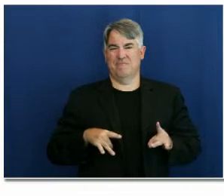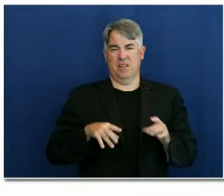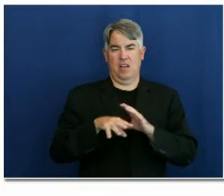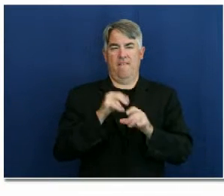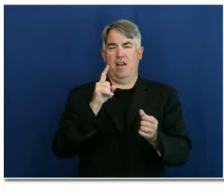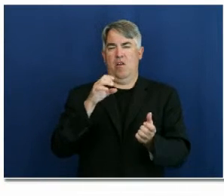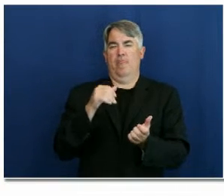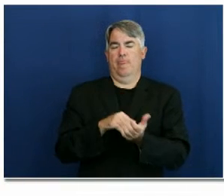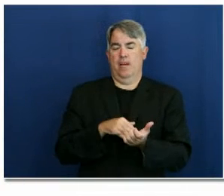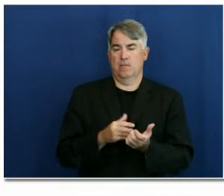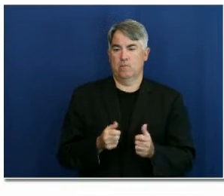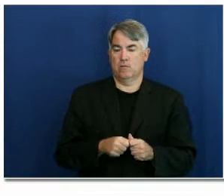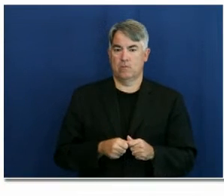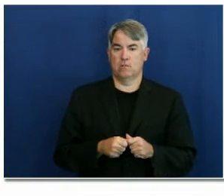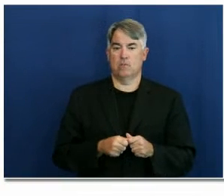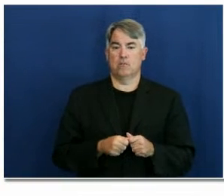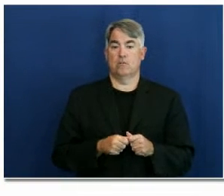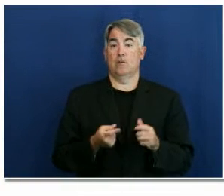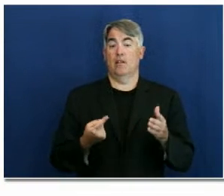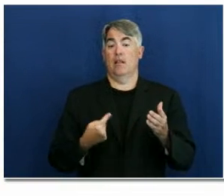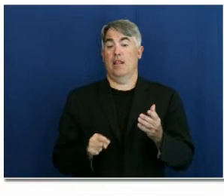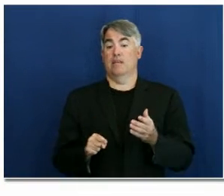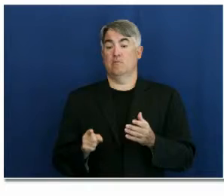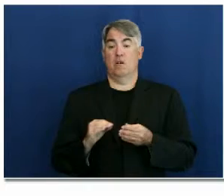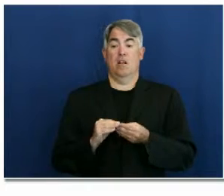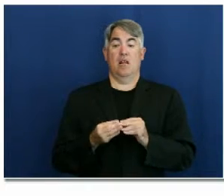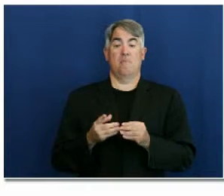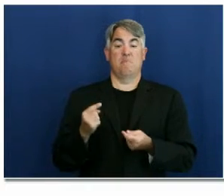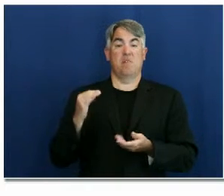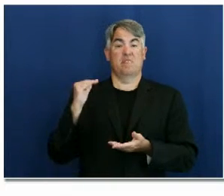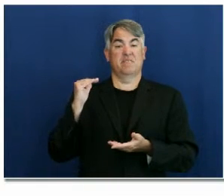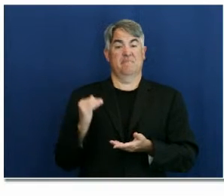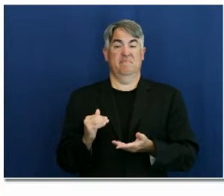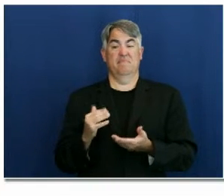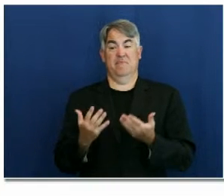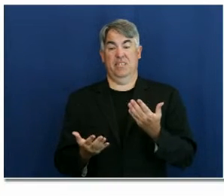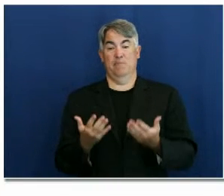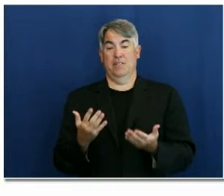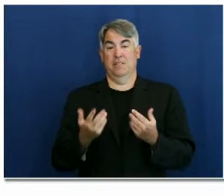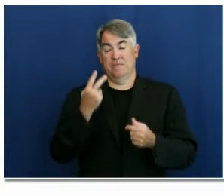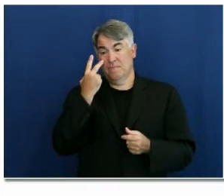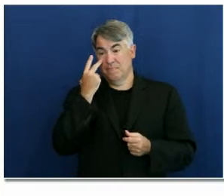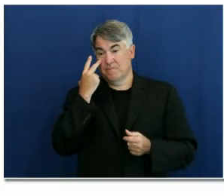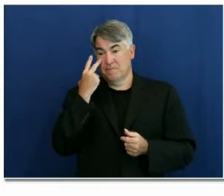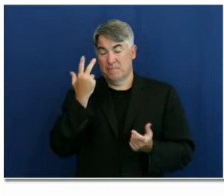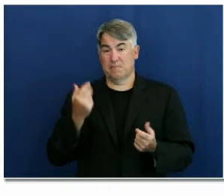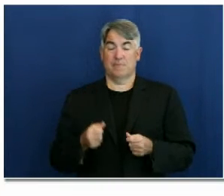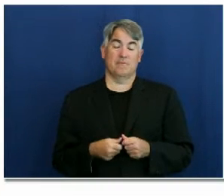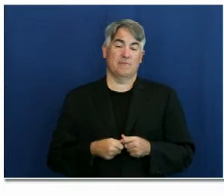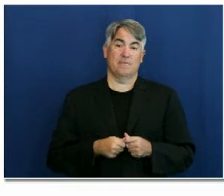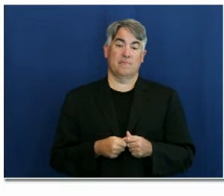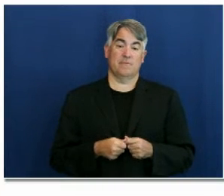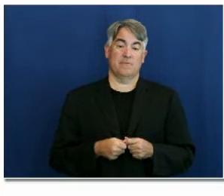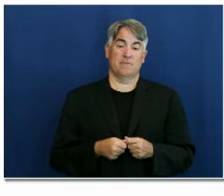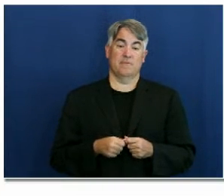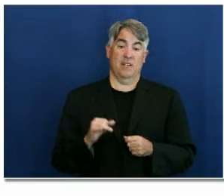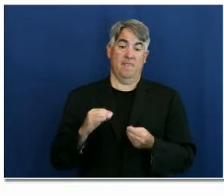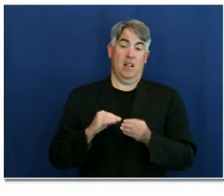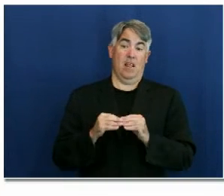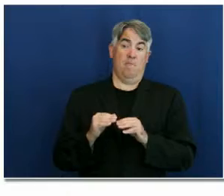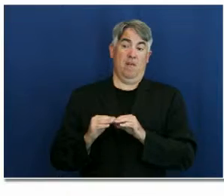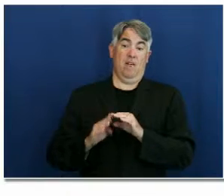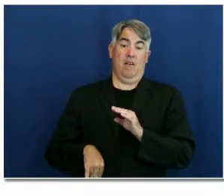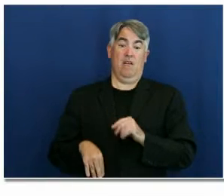on Tuesday. Will tell us if that adjusted case rate remains below 2. Then we will be in